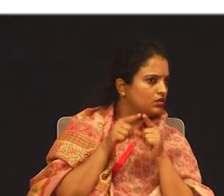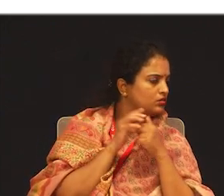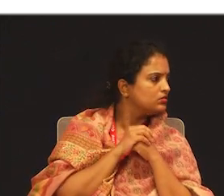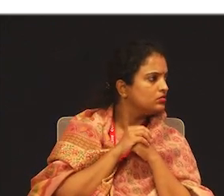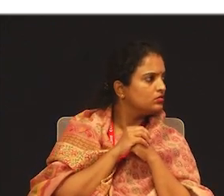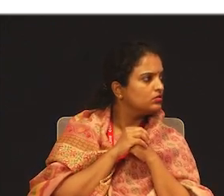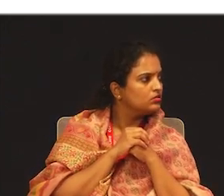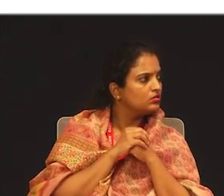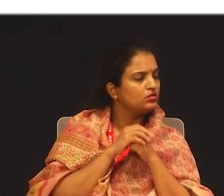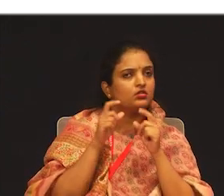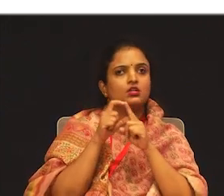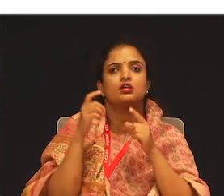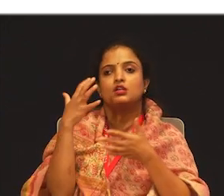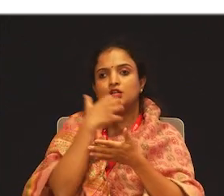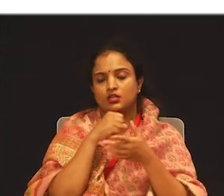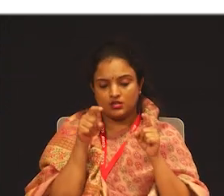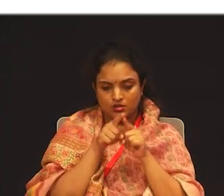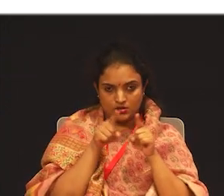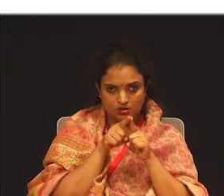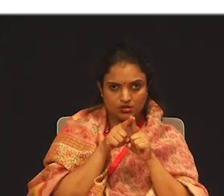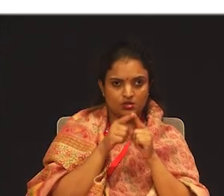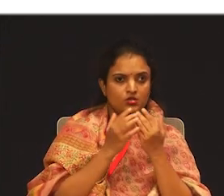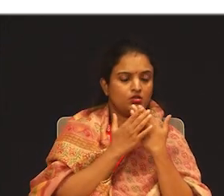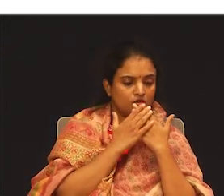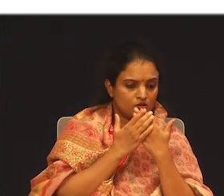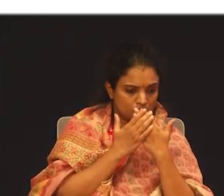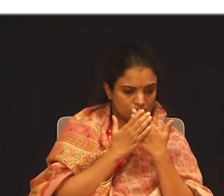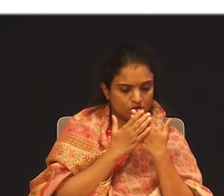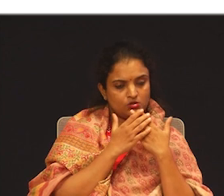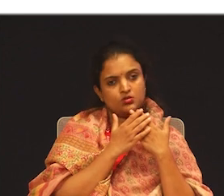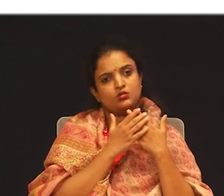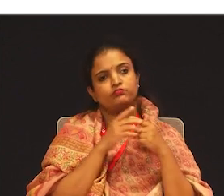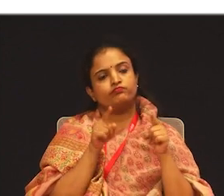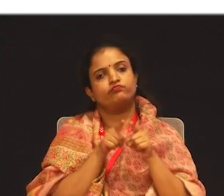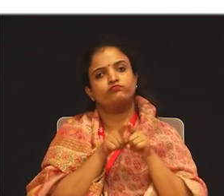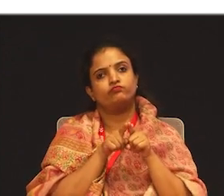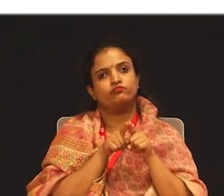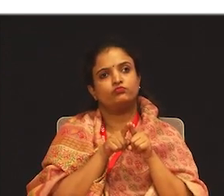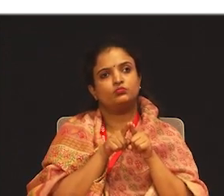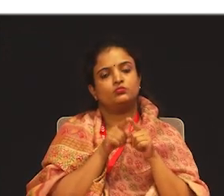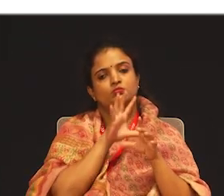So the data that were collected at the school end were totally